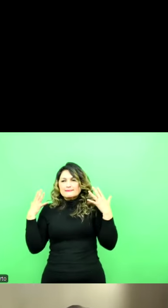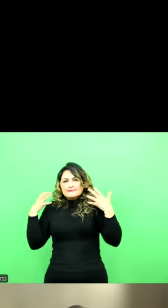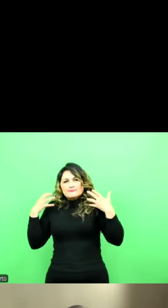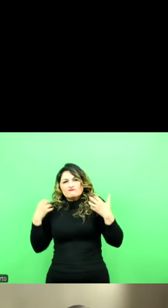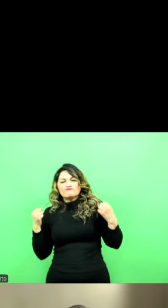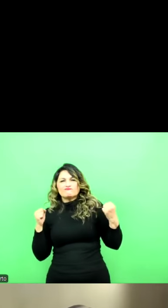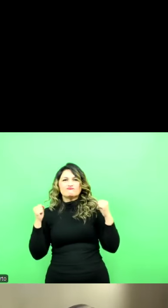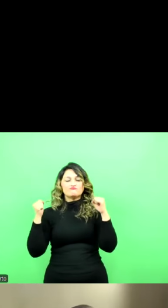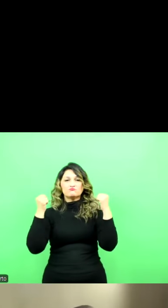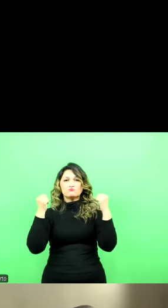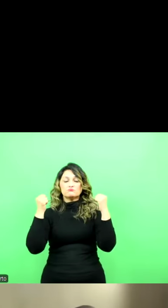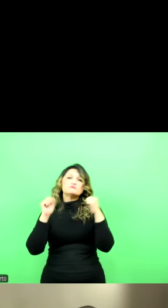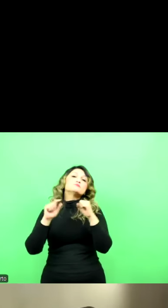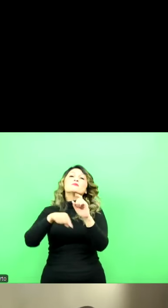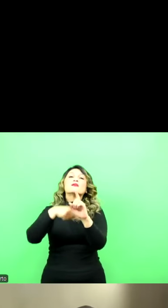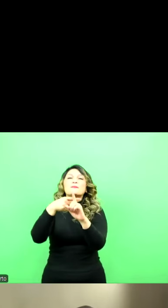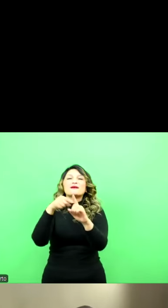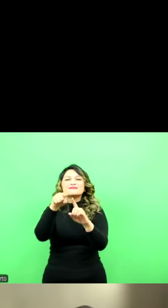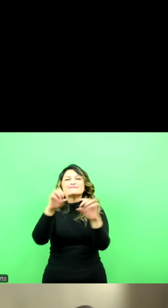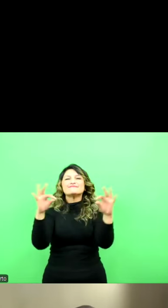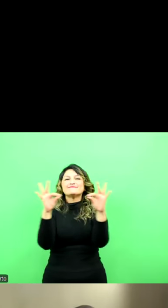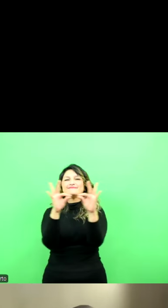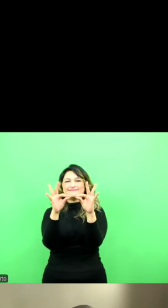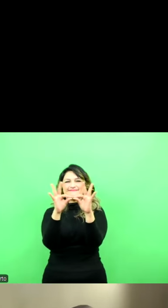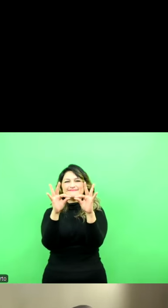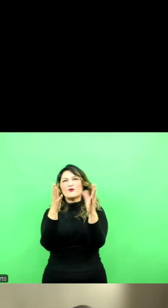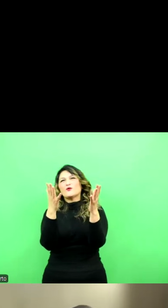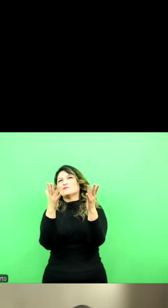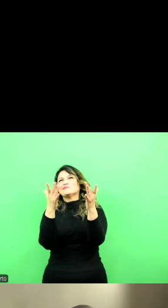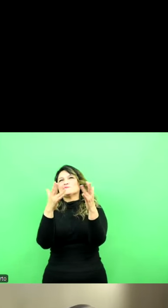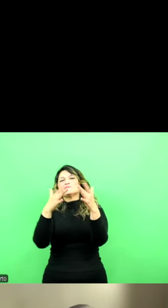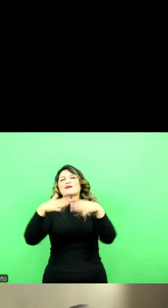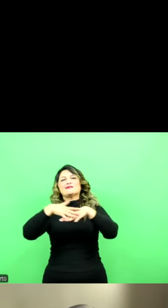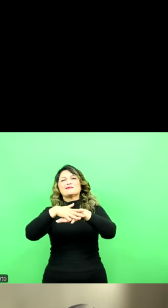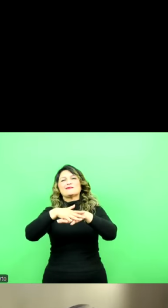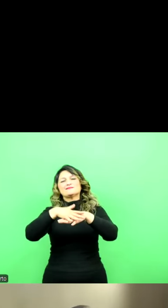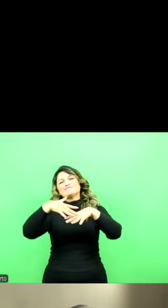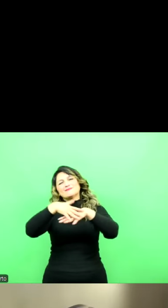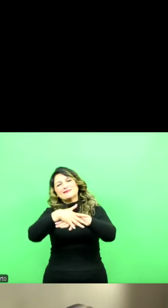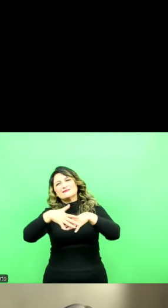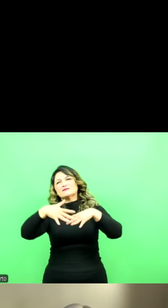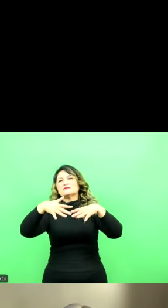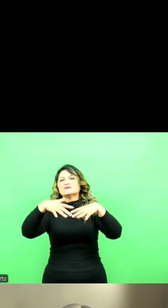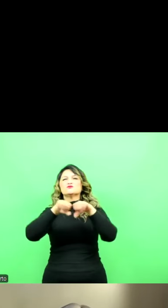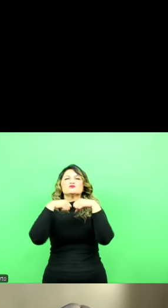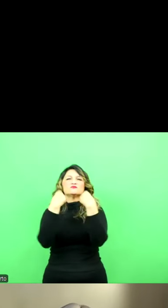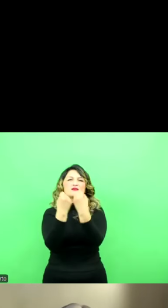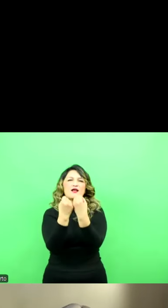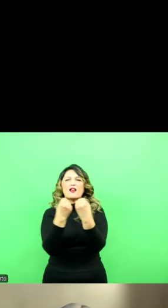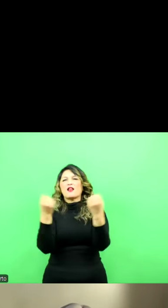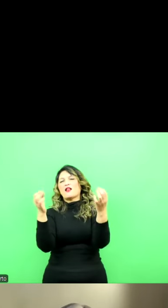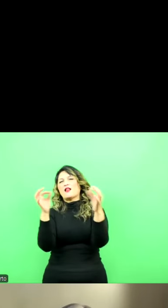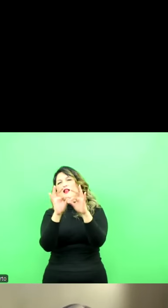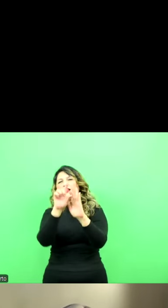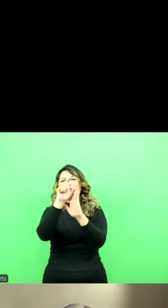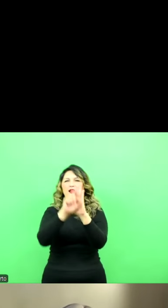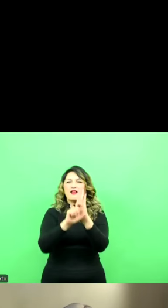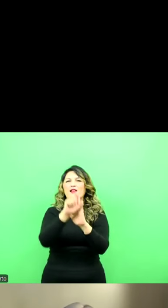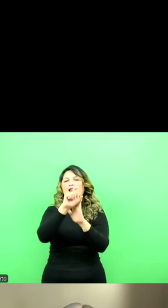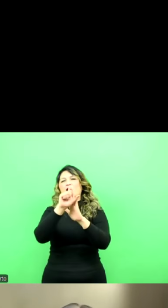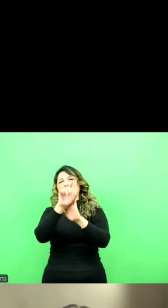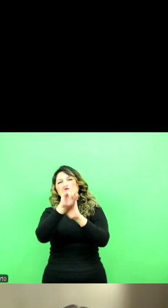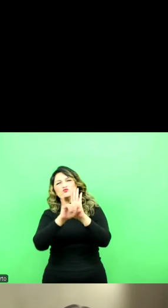systems. And again, dependent on the cultural context, there can be a generational emphasis